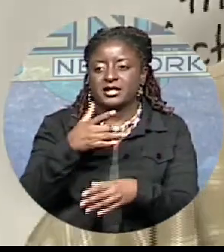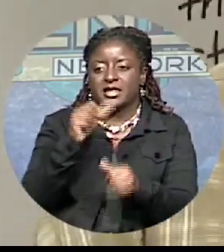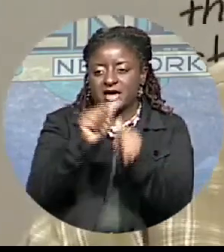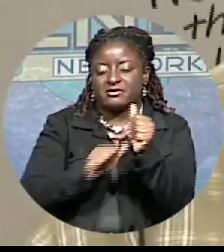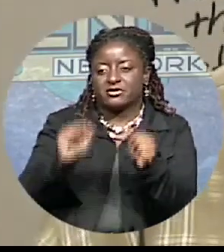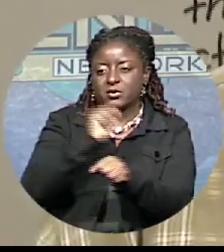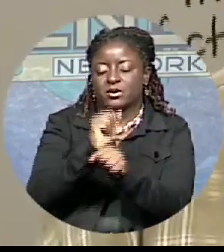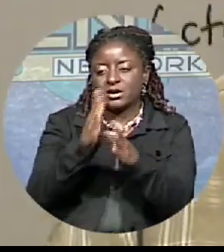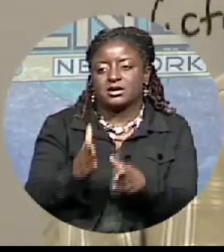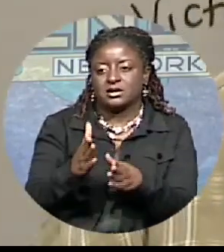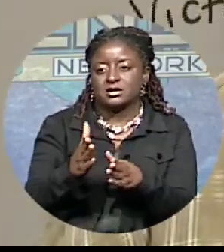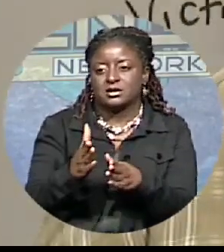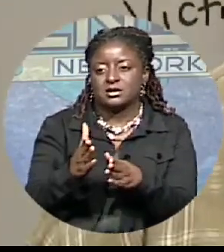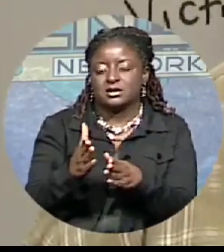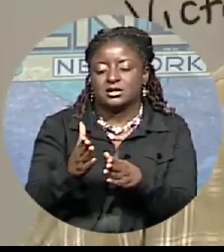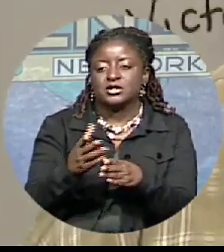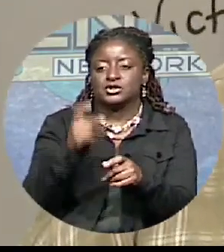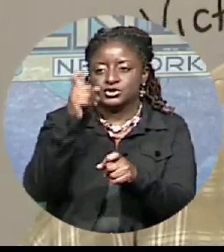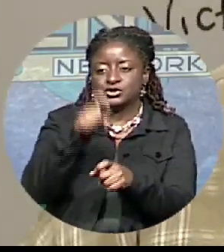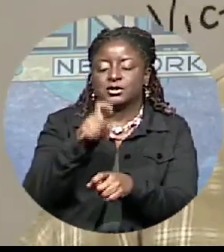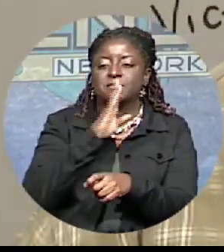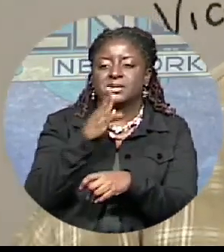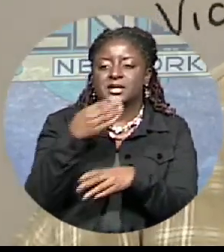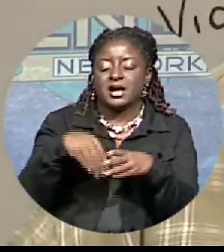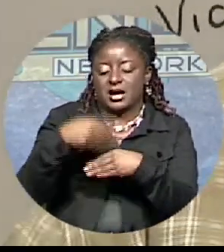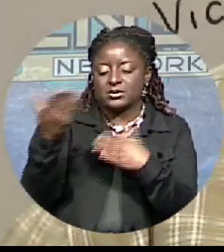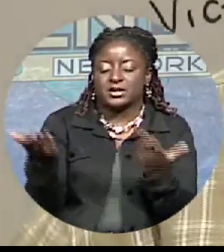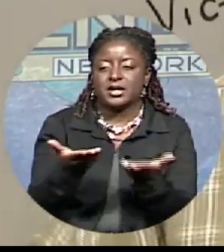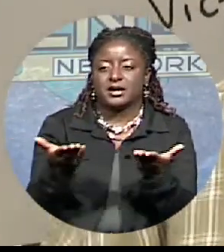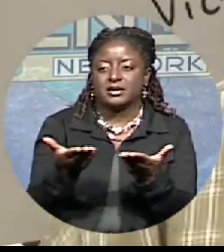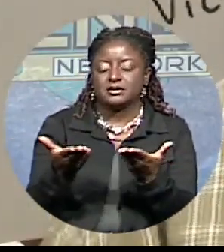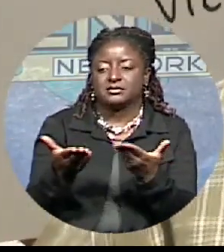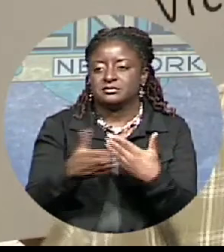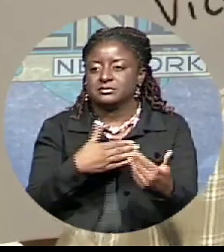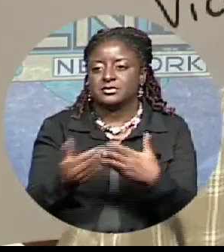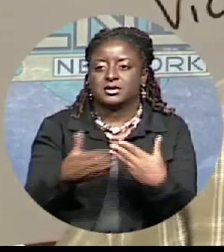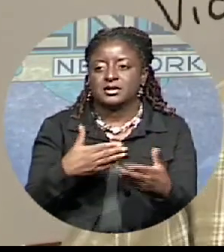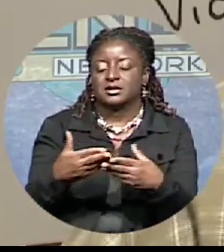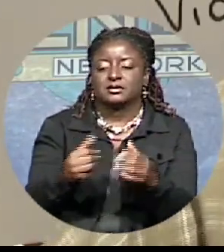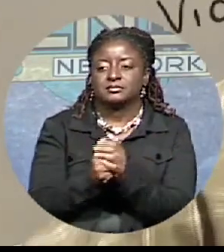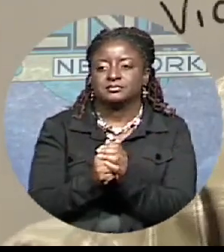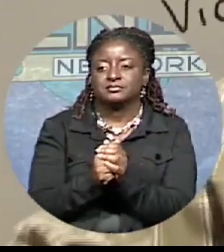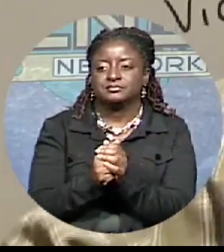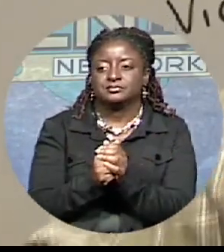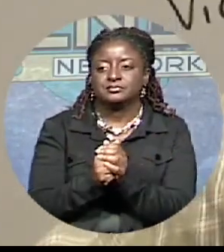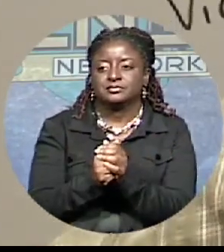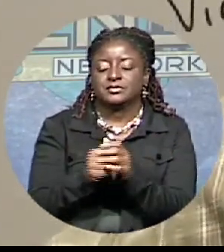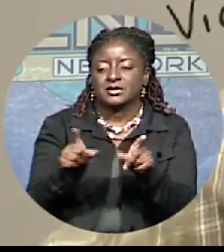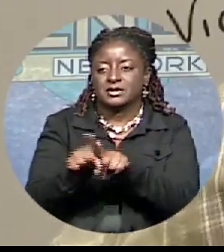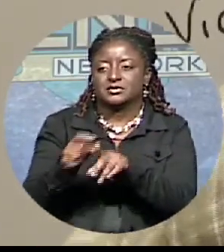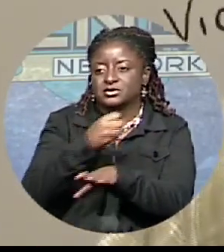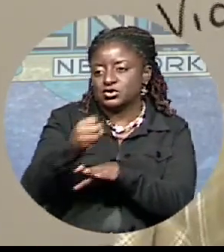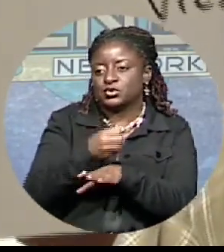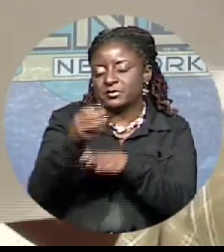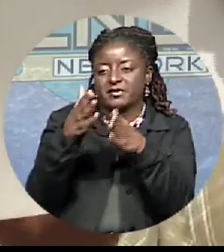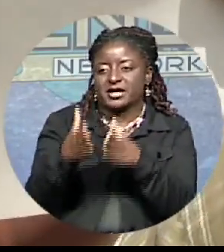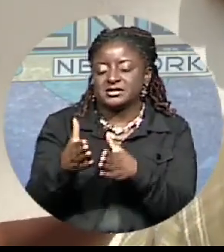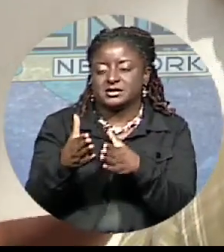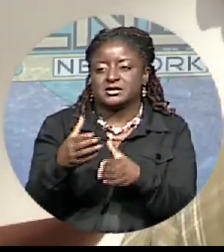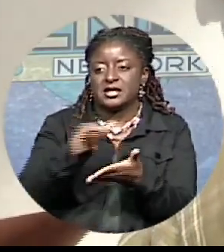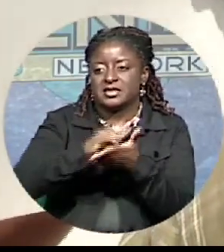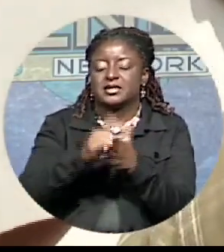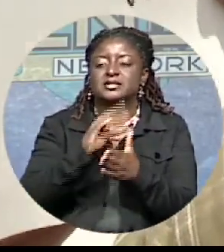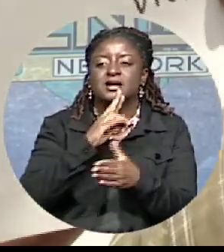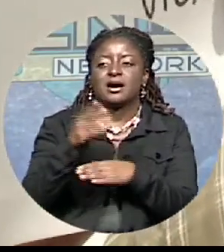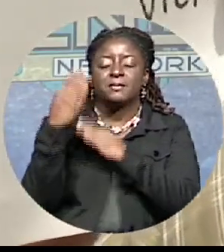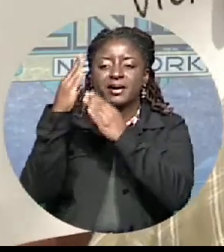right now, they should be out here. Everyone. I don't care which, but even the supervisors, they should be out here, because these are behemoths. The government talk about, you know,